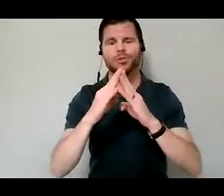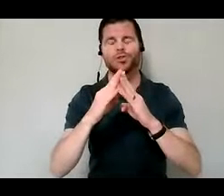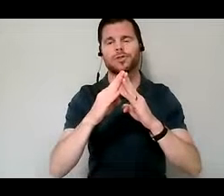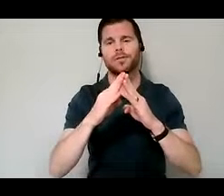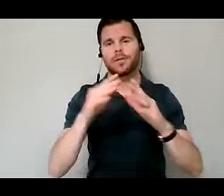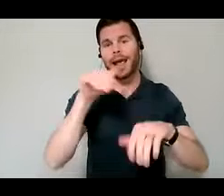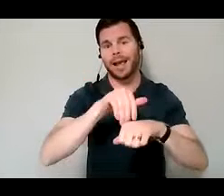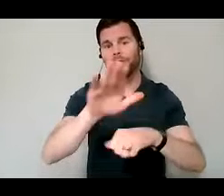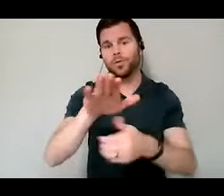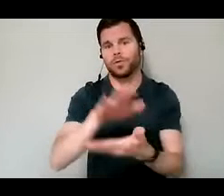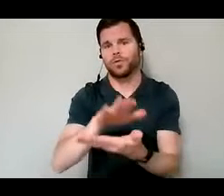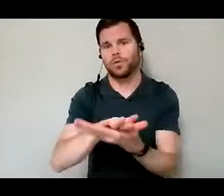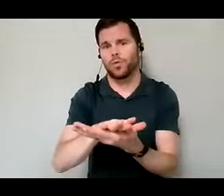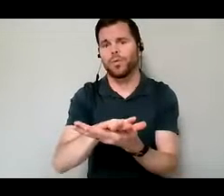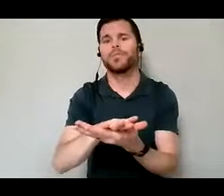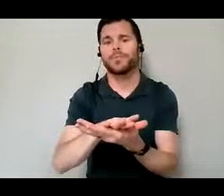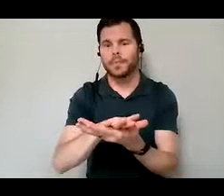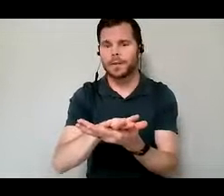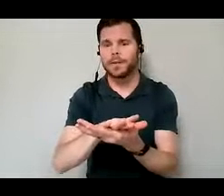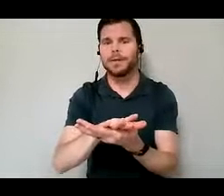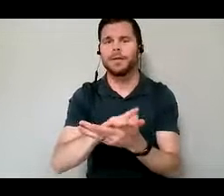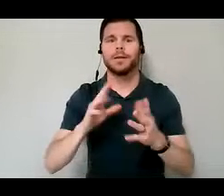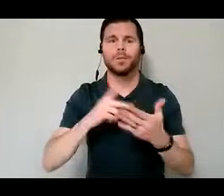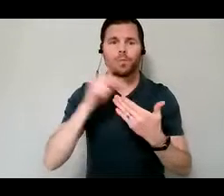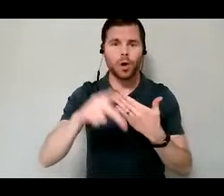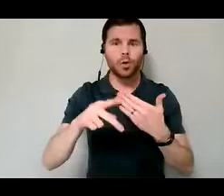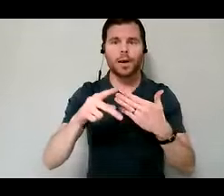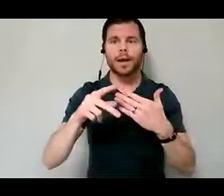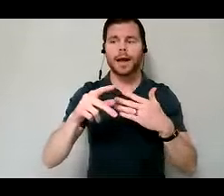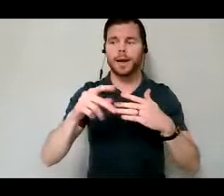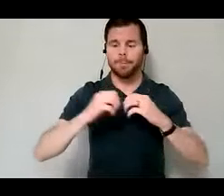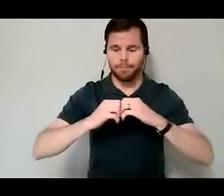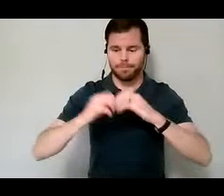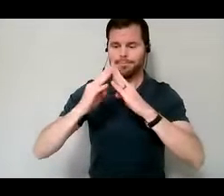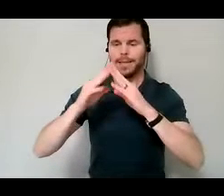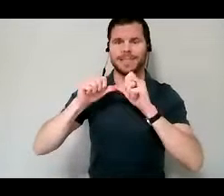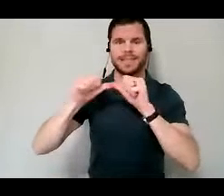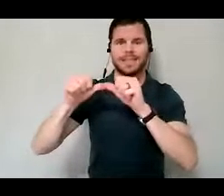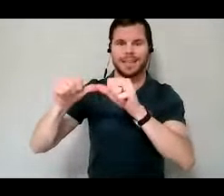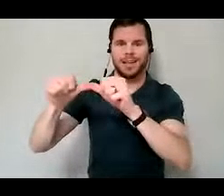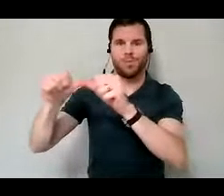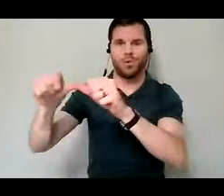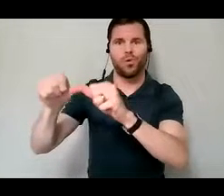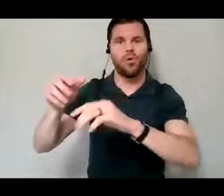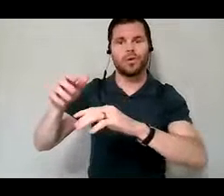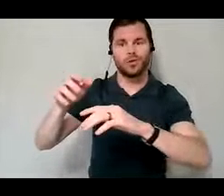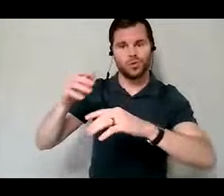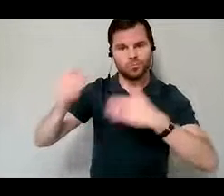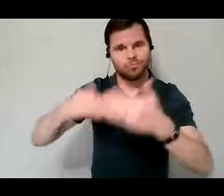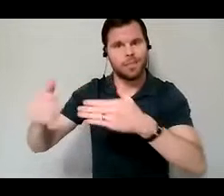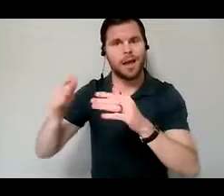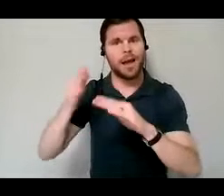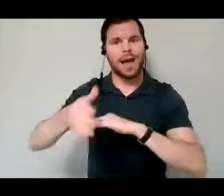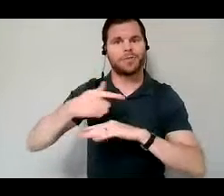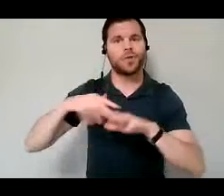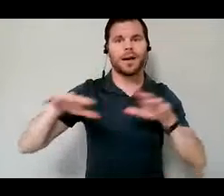site. It's a sustainable program that's meant to be able to continue to exist after I work with you, so that the student leadership team